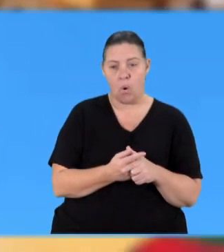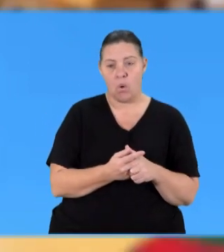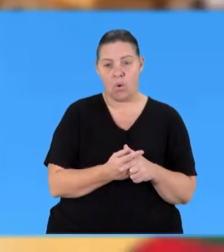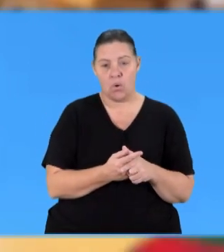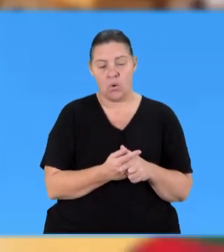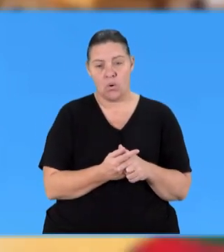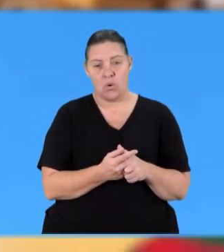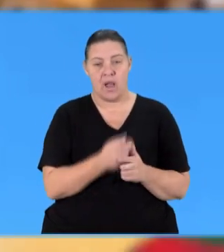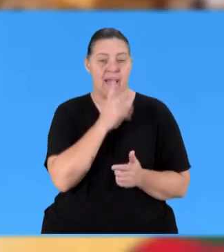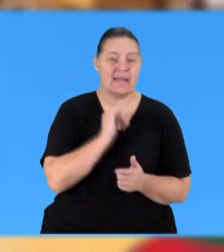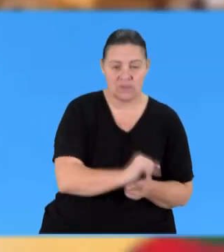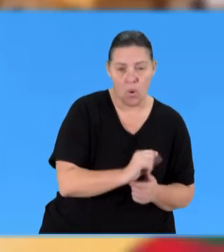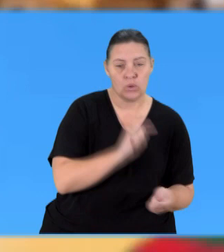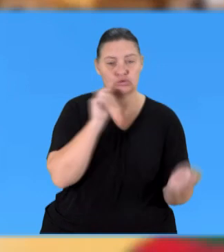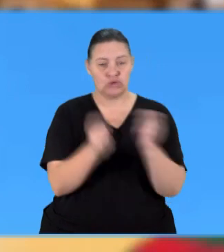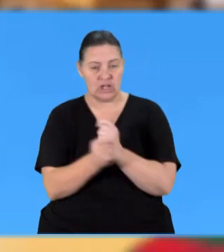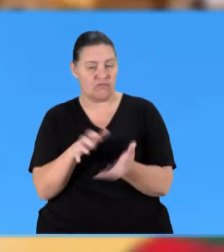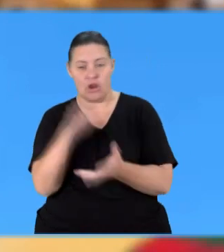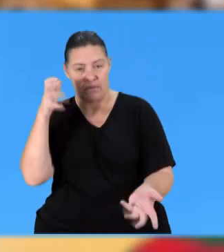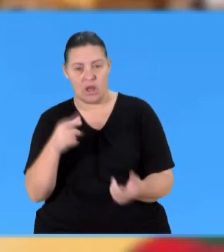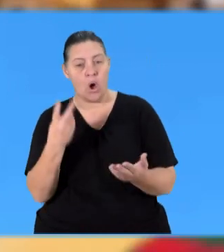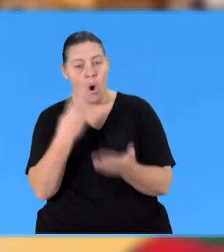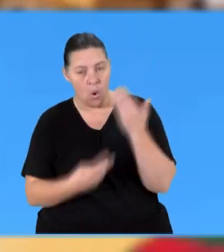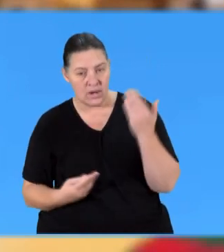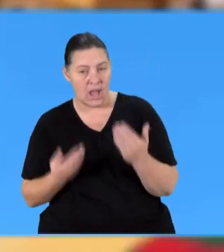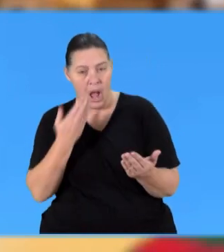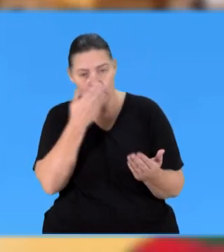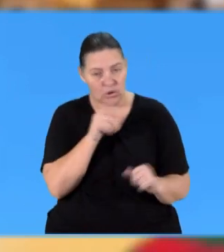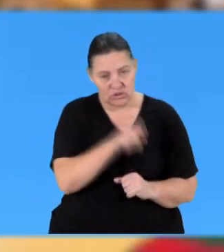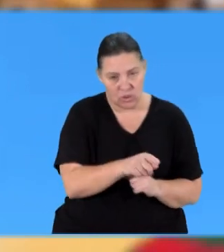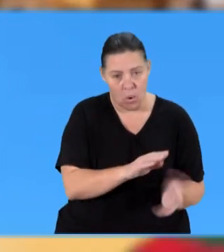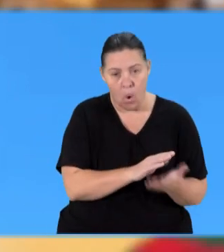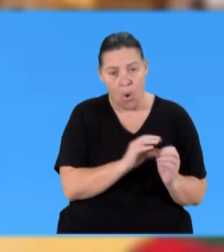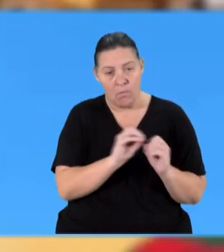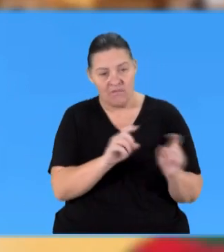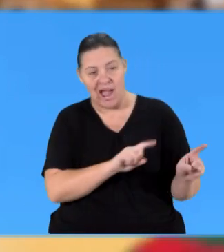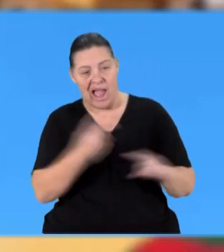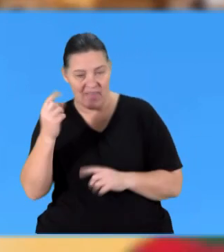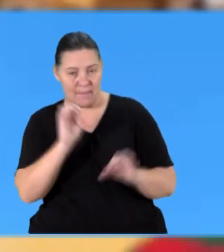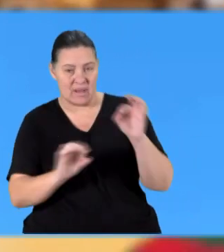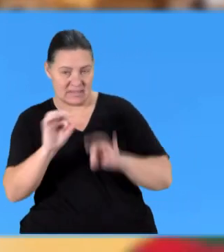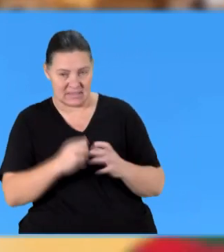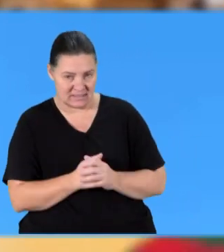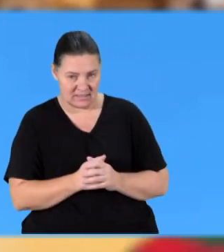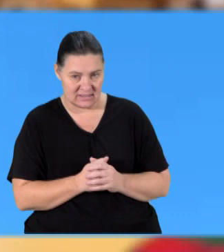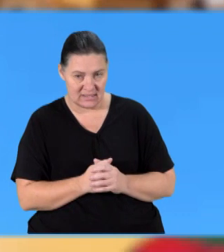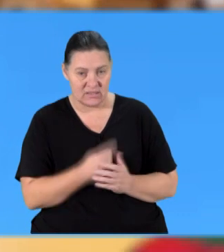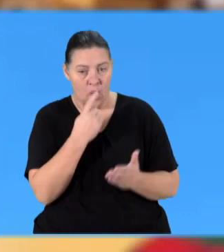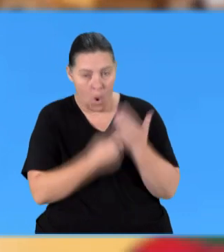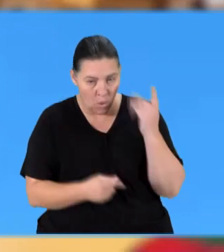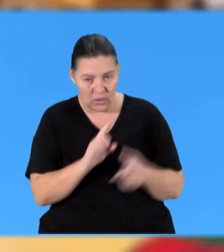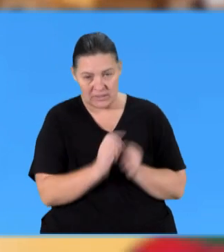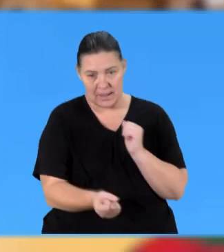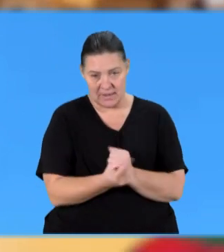solidify, it doesn't change its volume. It simply approaches the substance or move away from the other particle. That's the